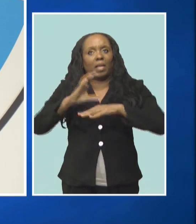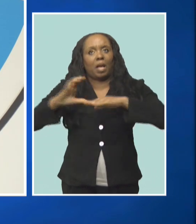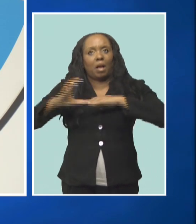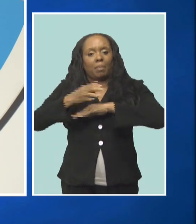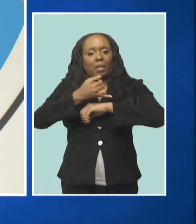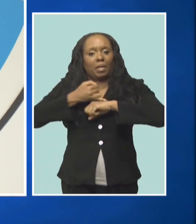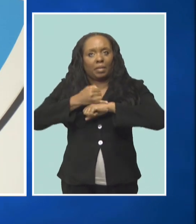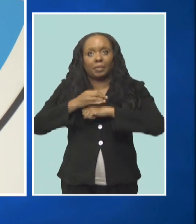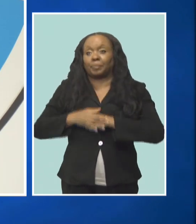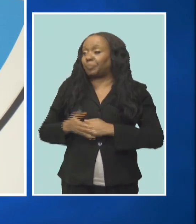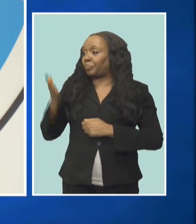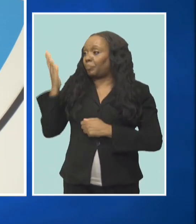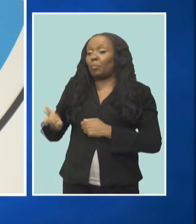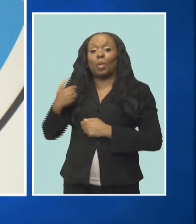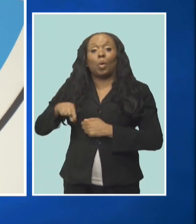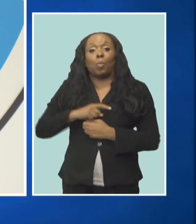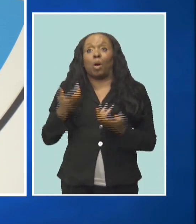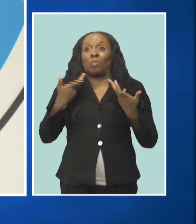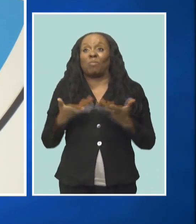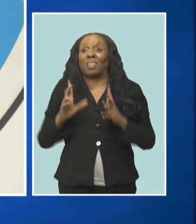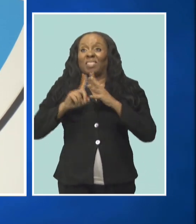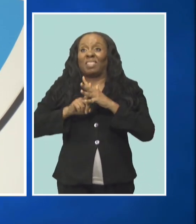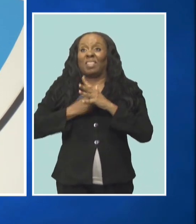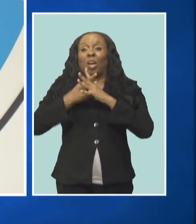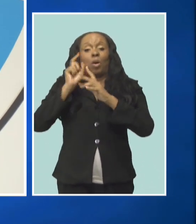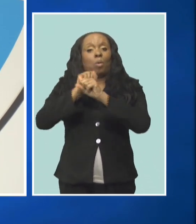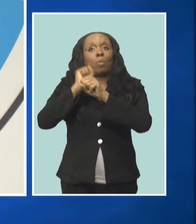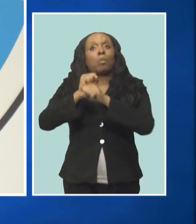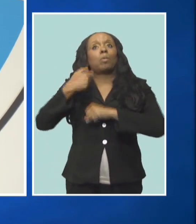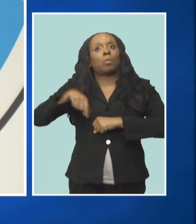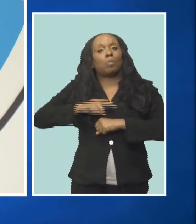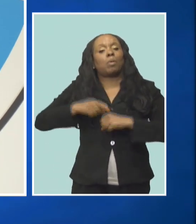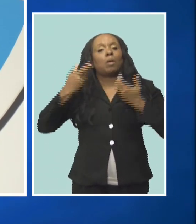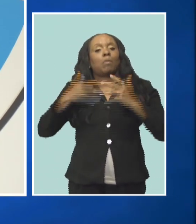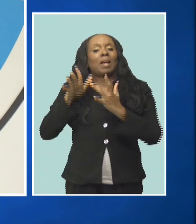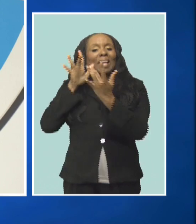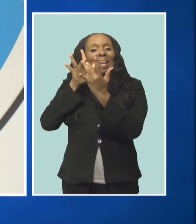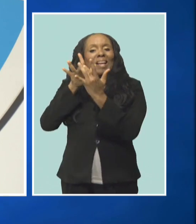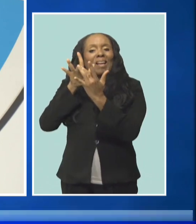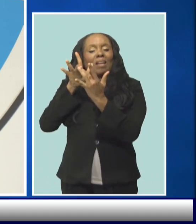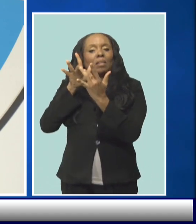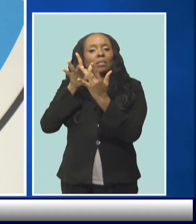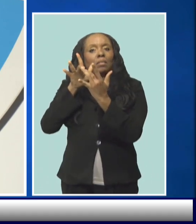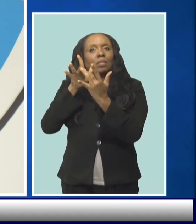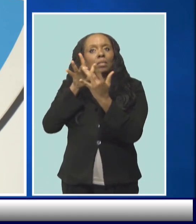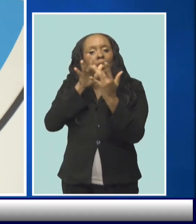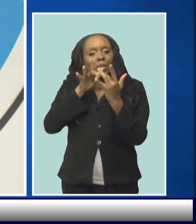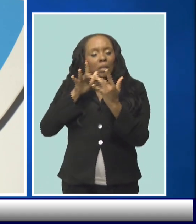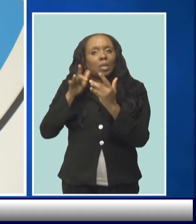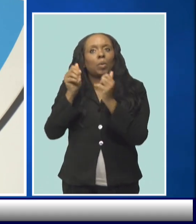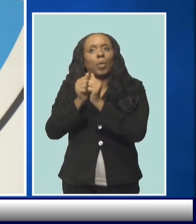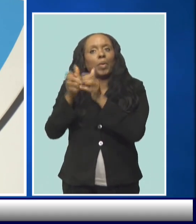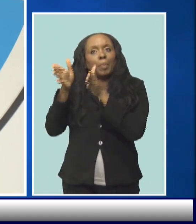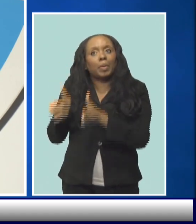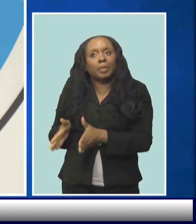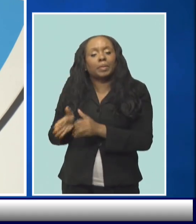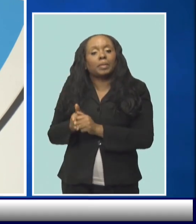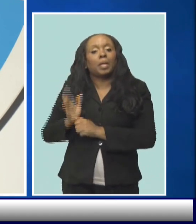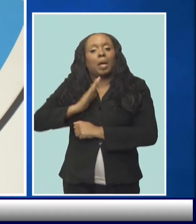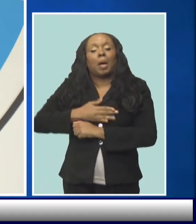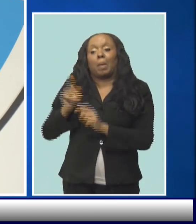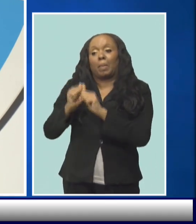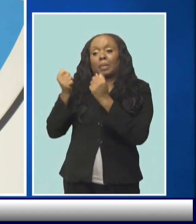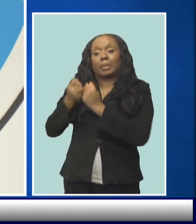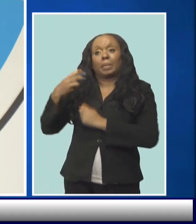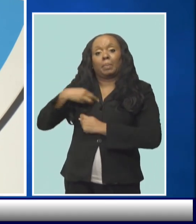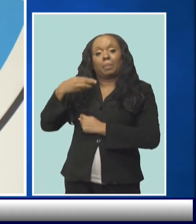has started. We have already gone to market for a international consultant led by our team member